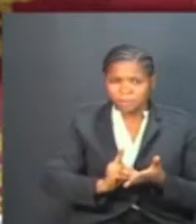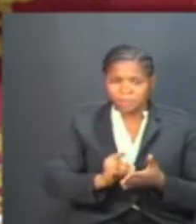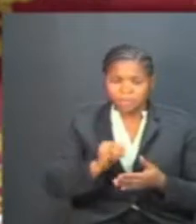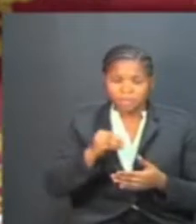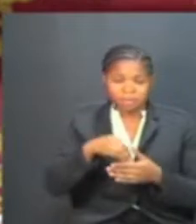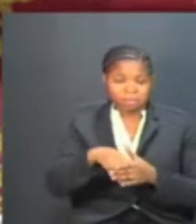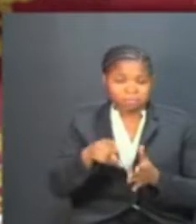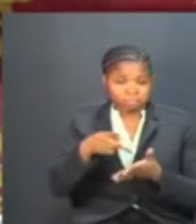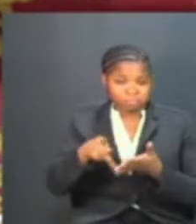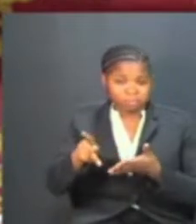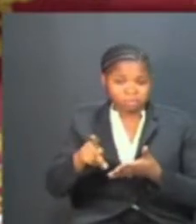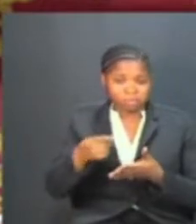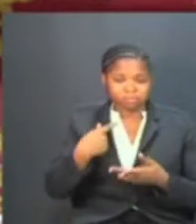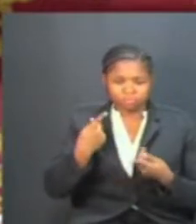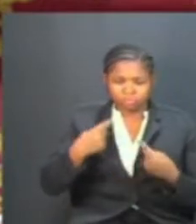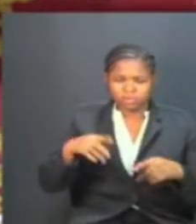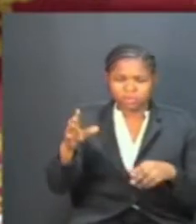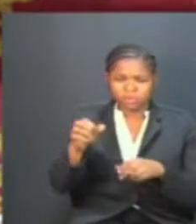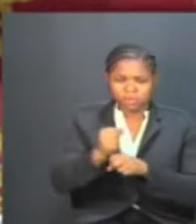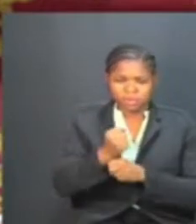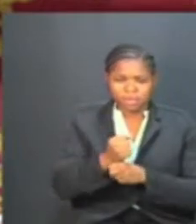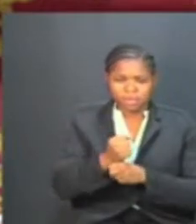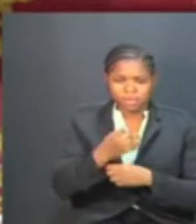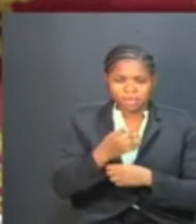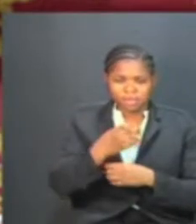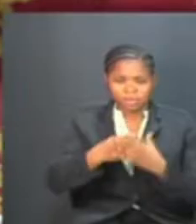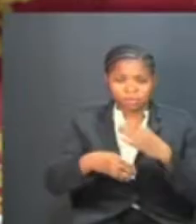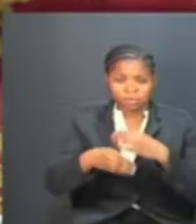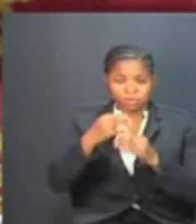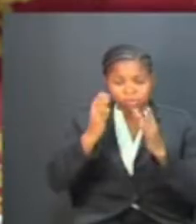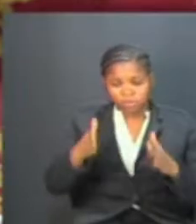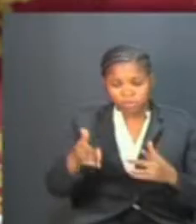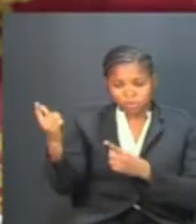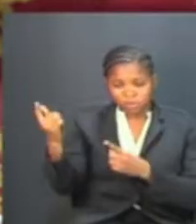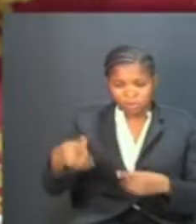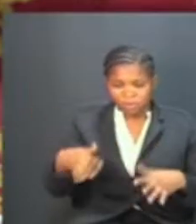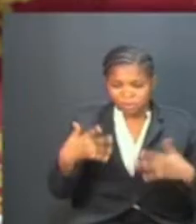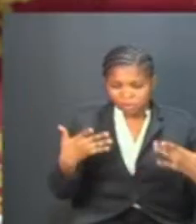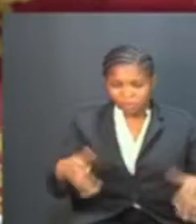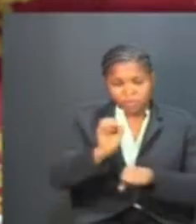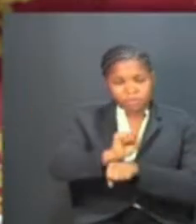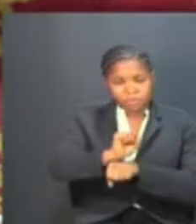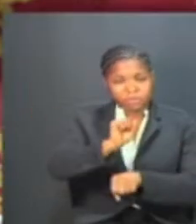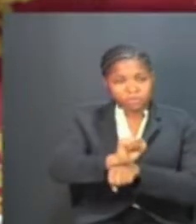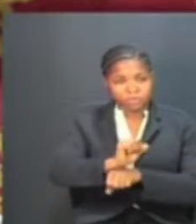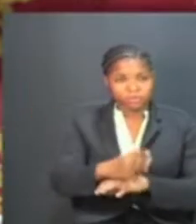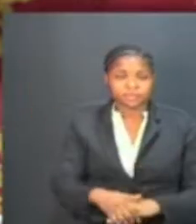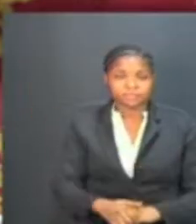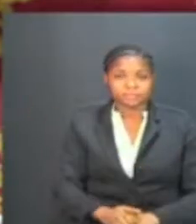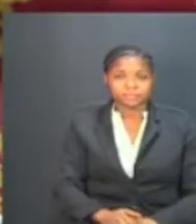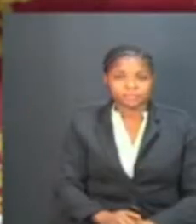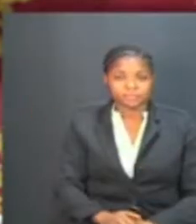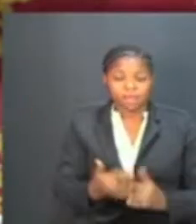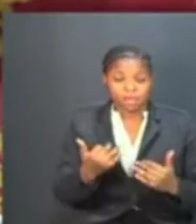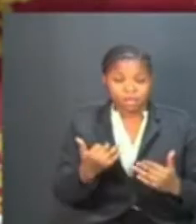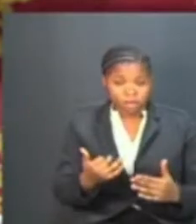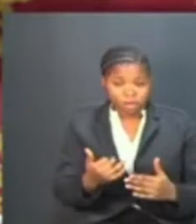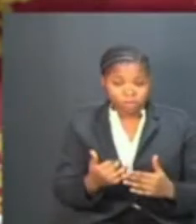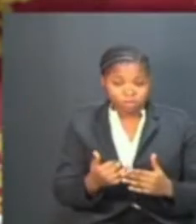made to get the contractor back to site to complete the outstanding works. Mr. Speaker, it's interesting to know that